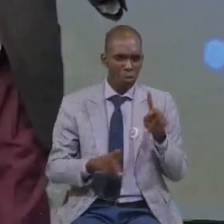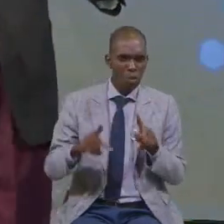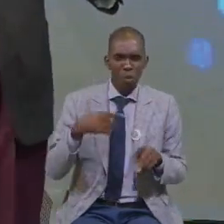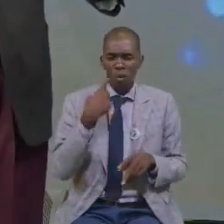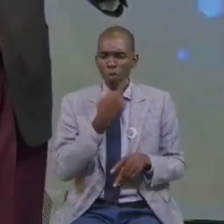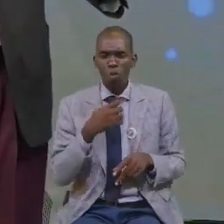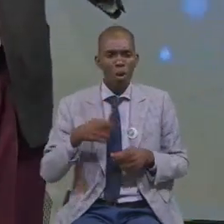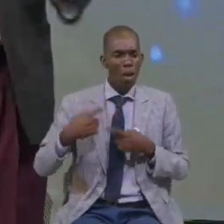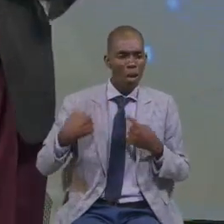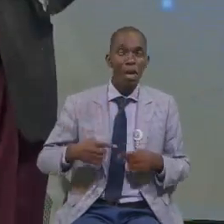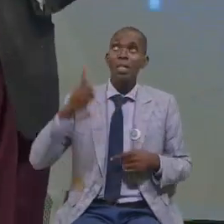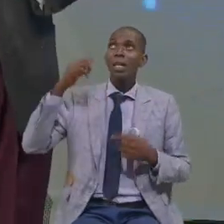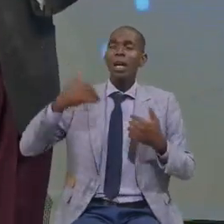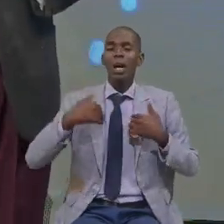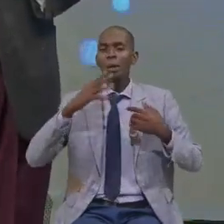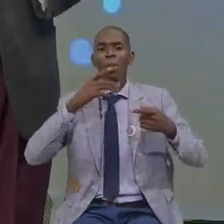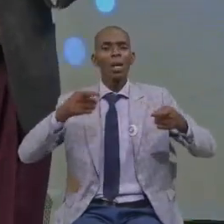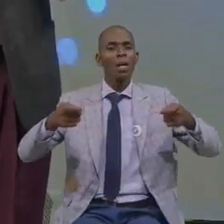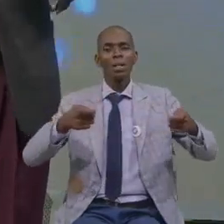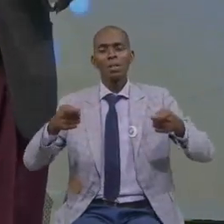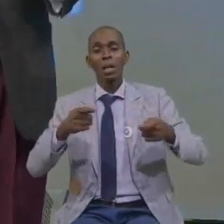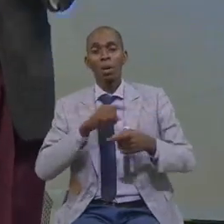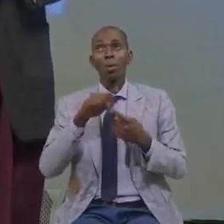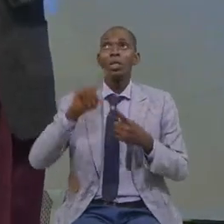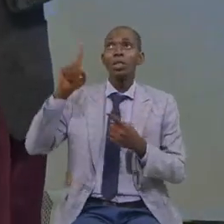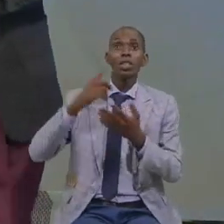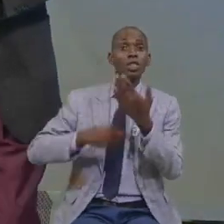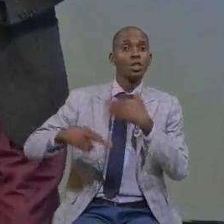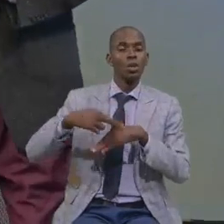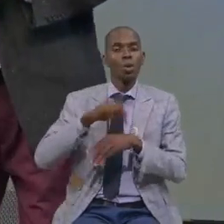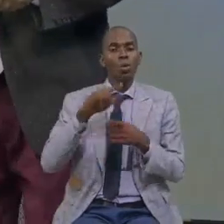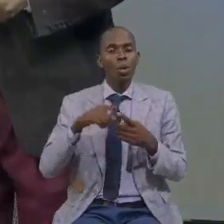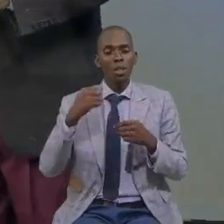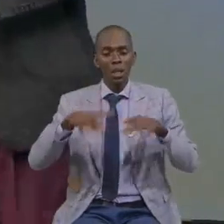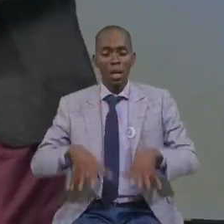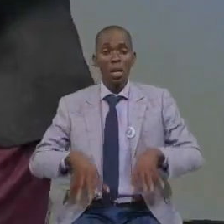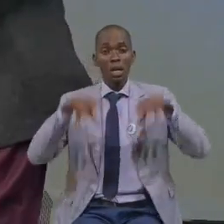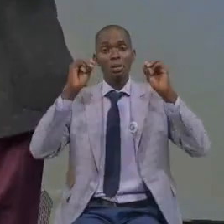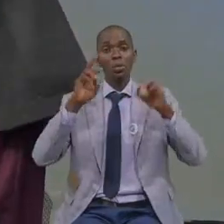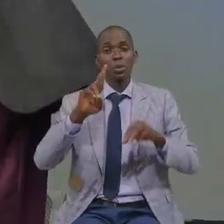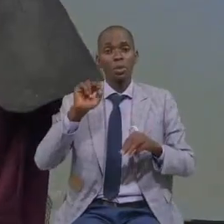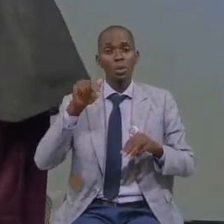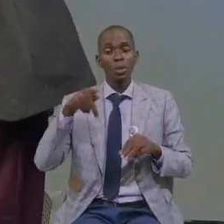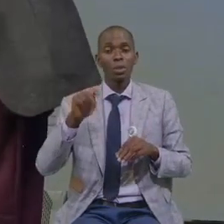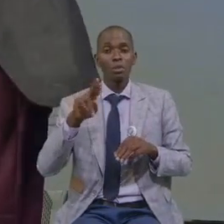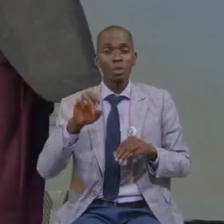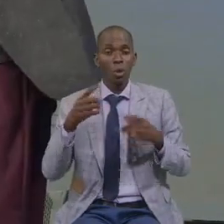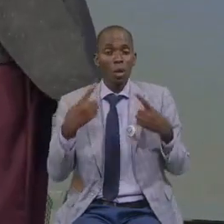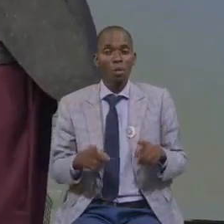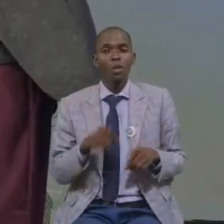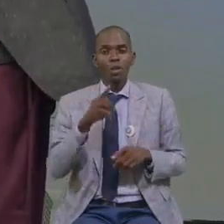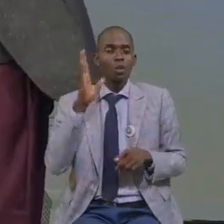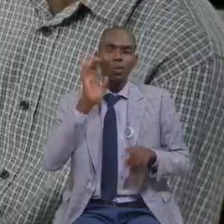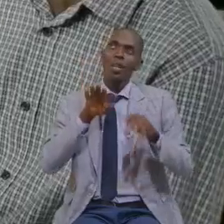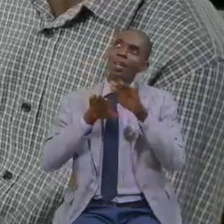been reigning. And when he returns, and when the rapture will take place, you will go up to heaven